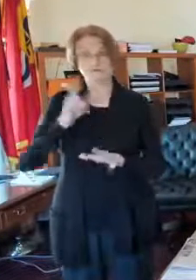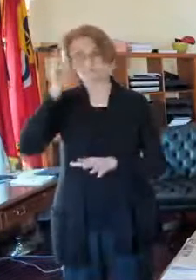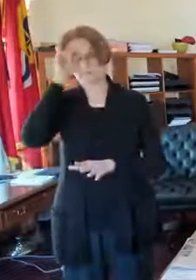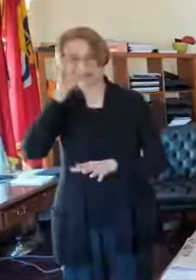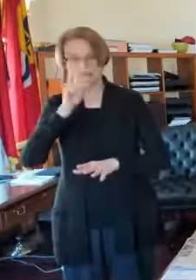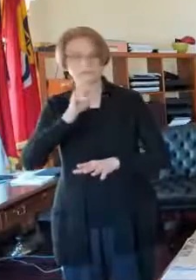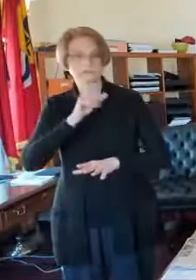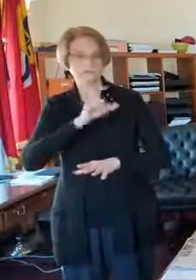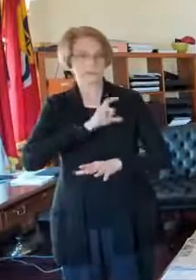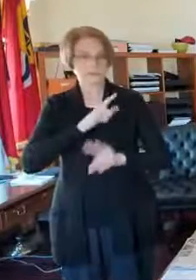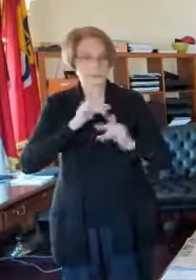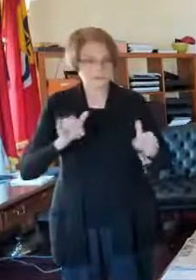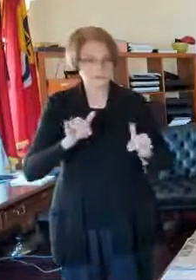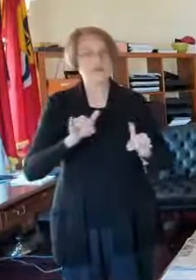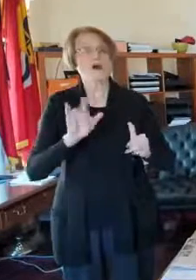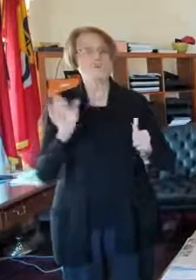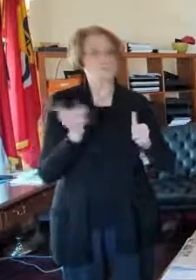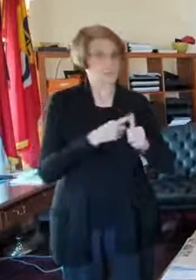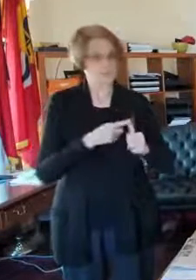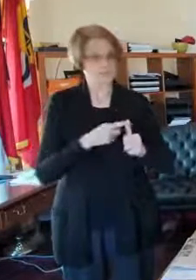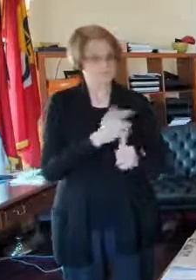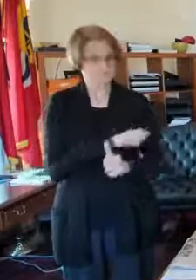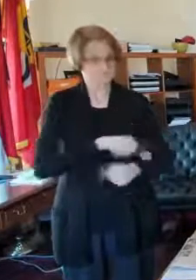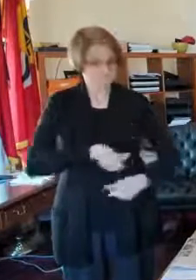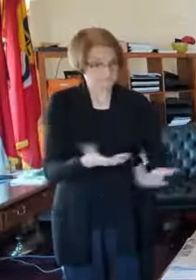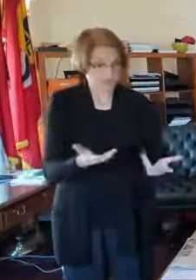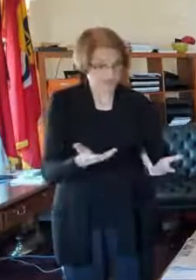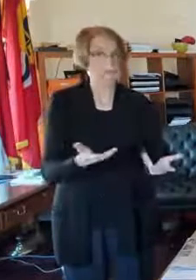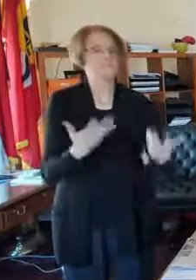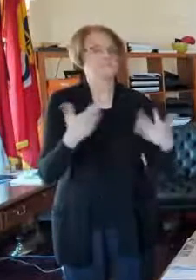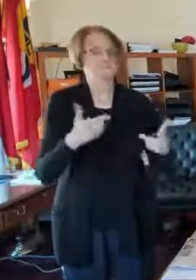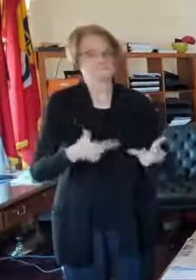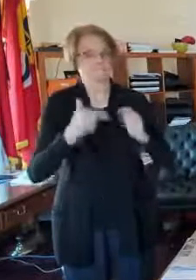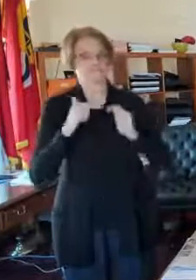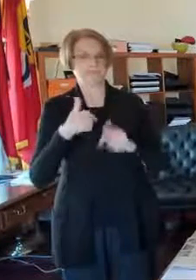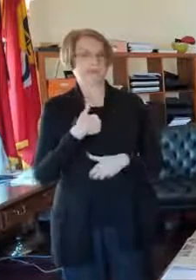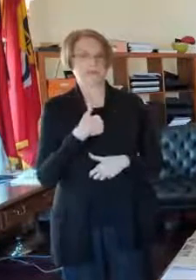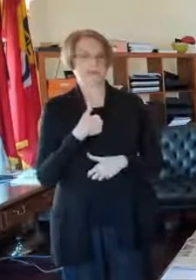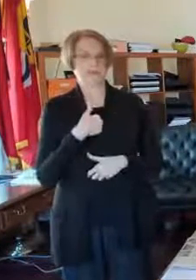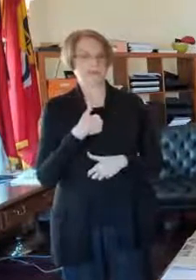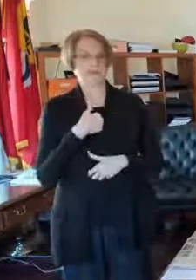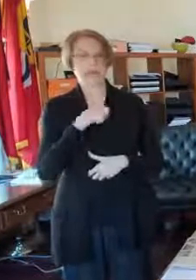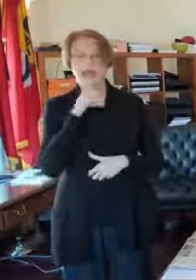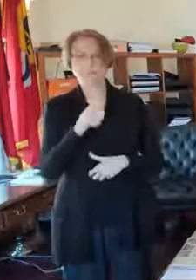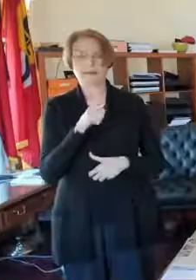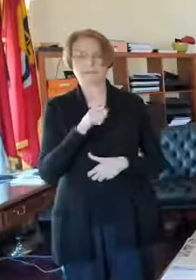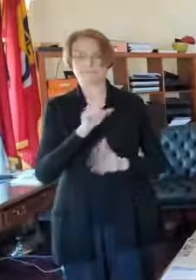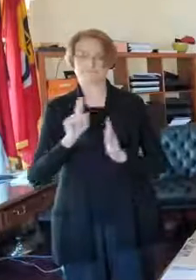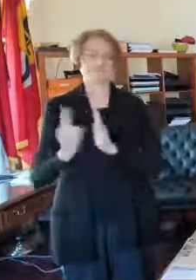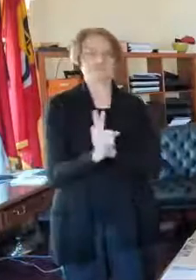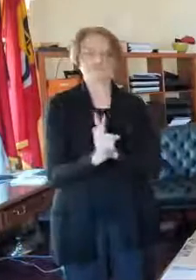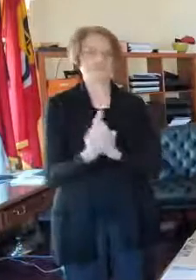city is vaccinated or has the opportunity to be vaccinated. I am not going to jump that line. So